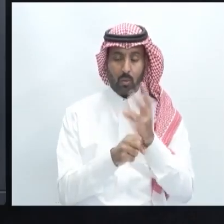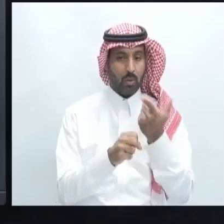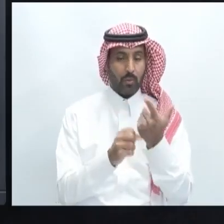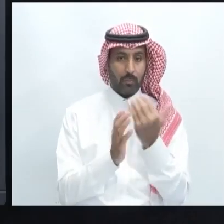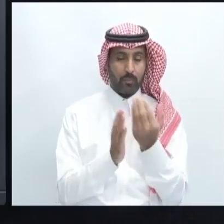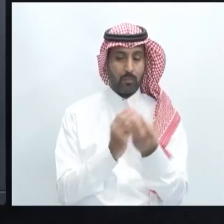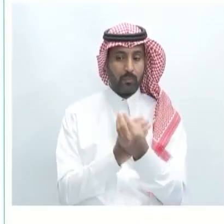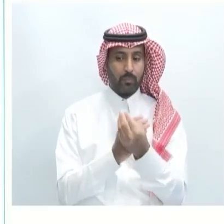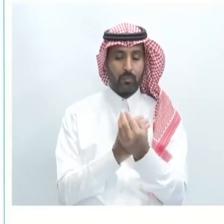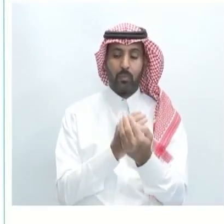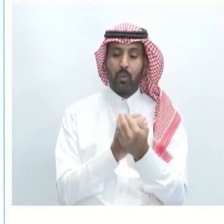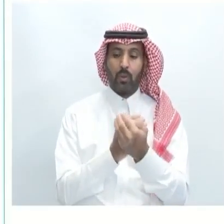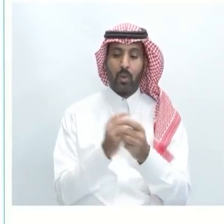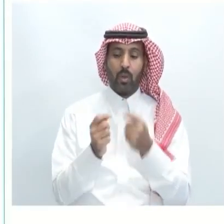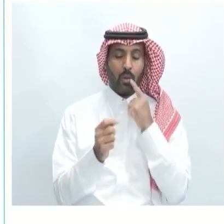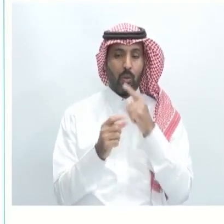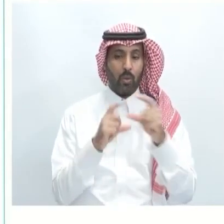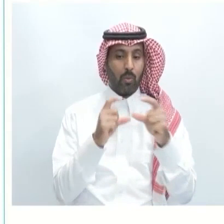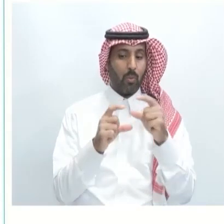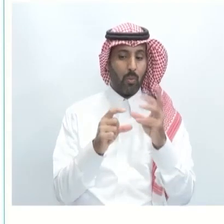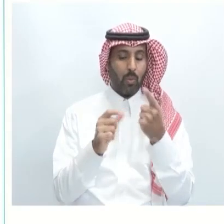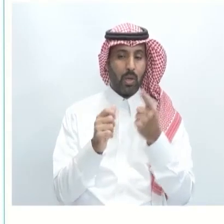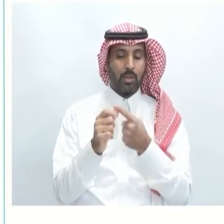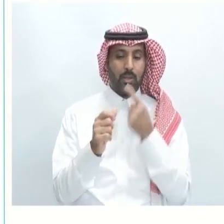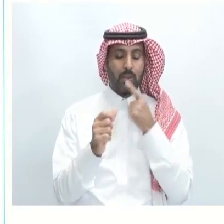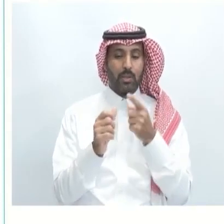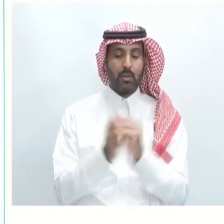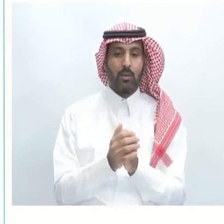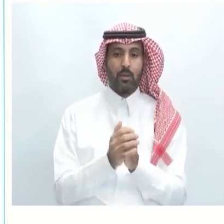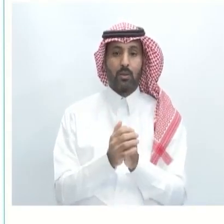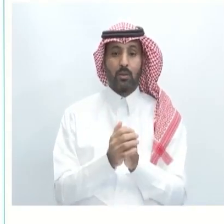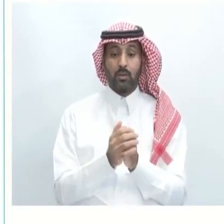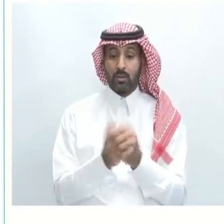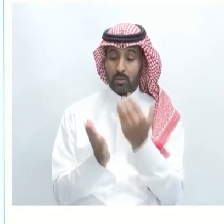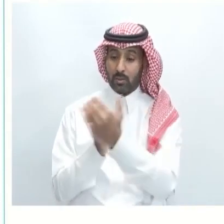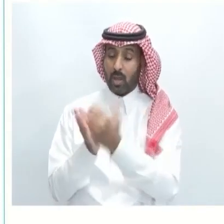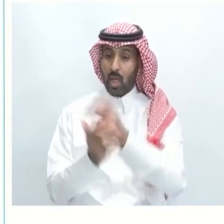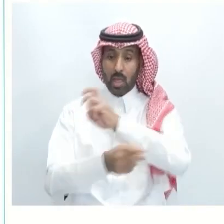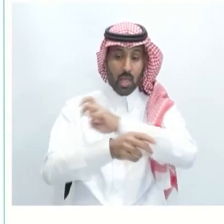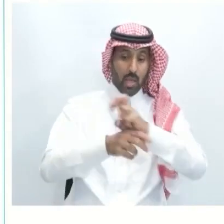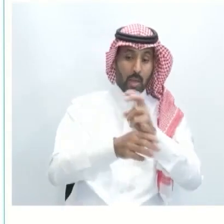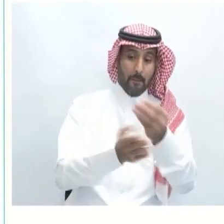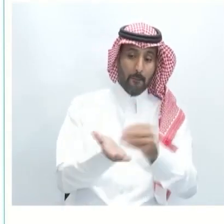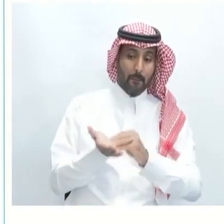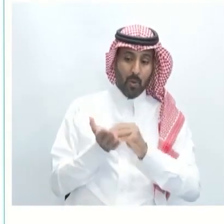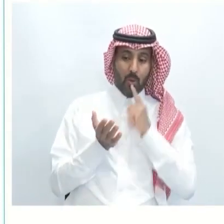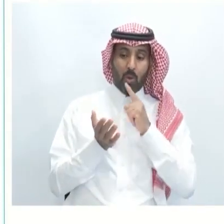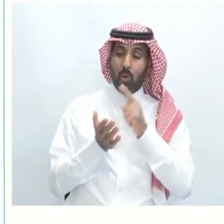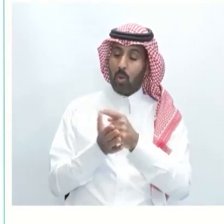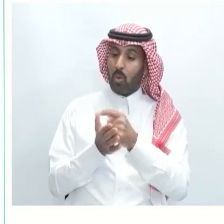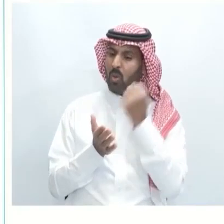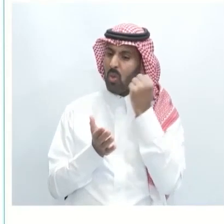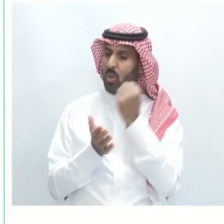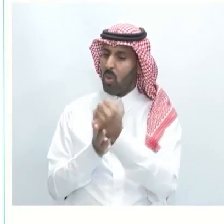good. What the prank was that someone, Martin, received an email, and who the victim